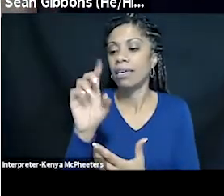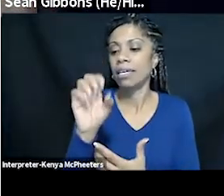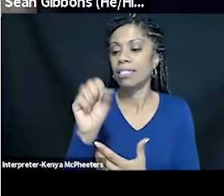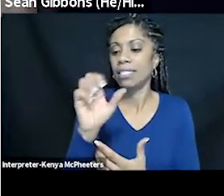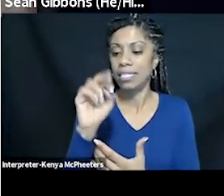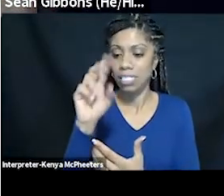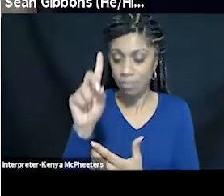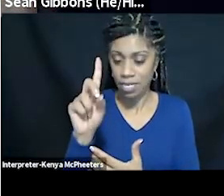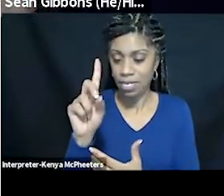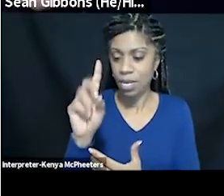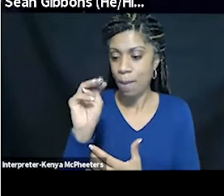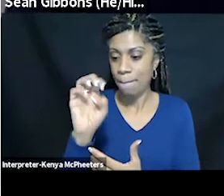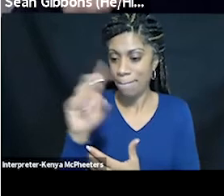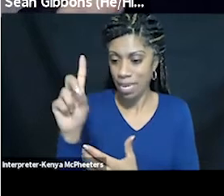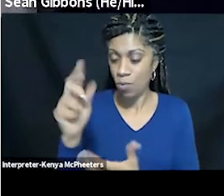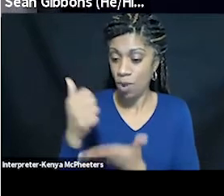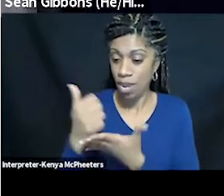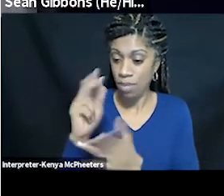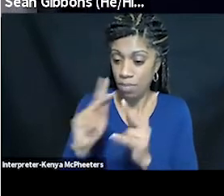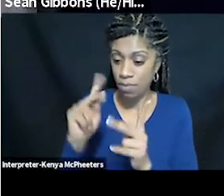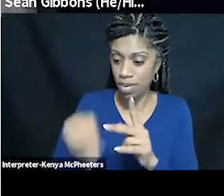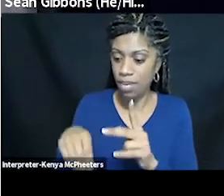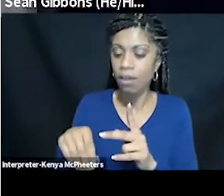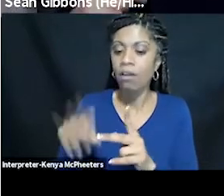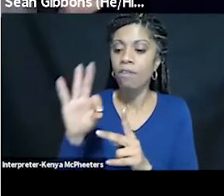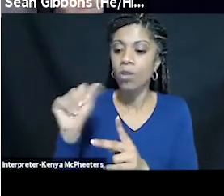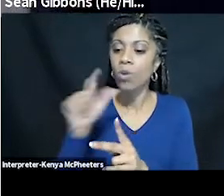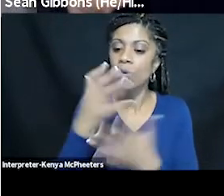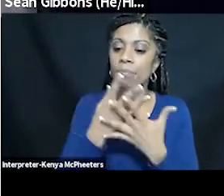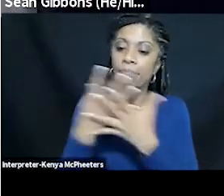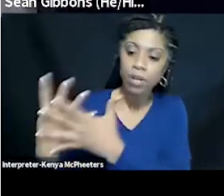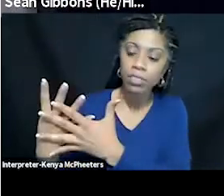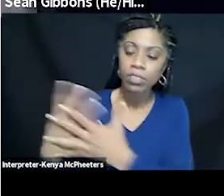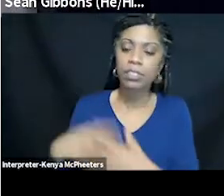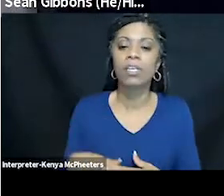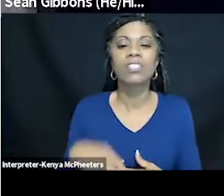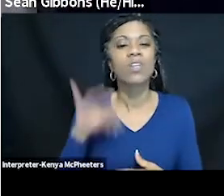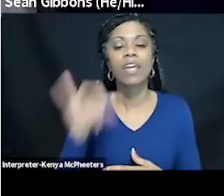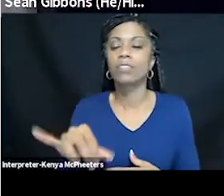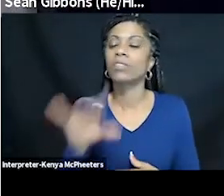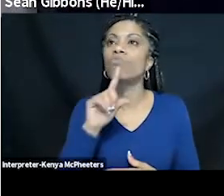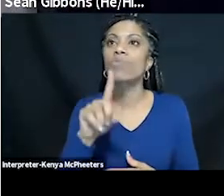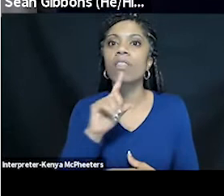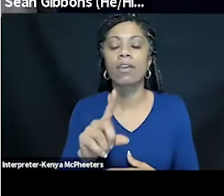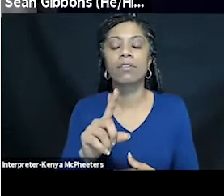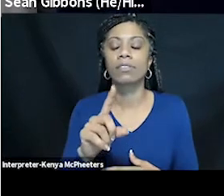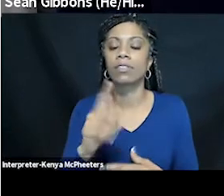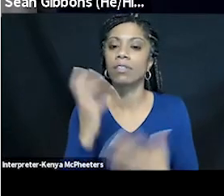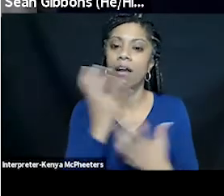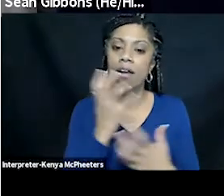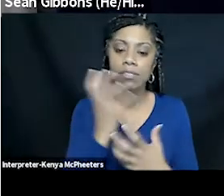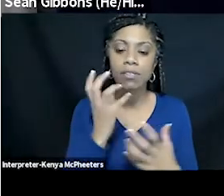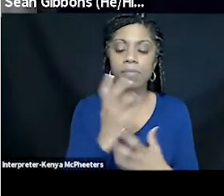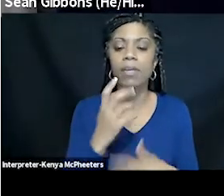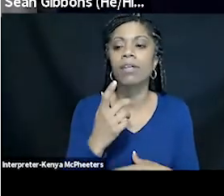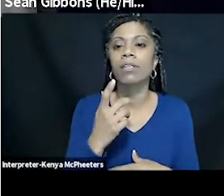incarcerated people in the state of Florida, and more recently, A Step Ahead Chattanooga, an incredible organization working in Appalachia to try to help destigmatize